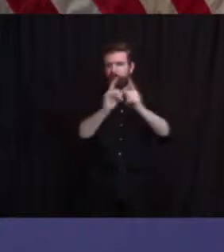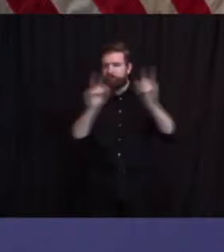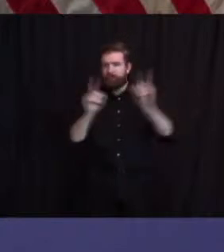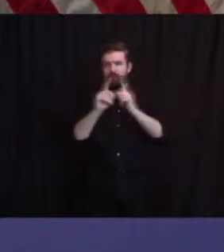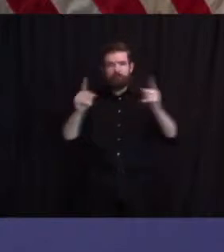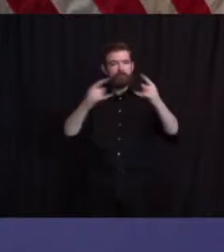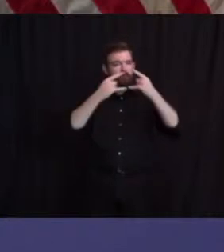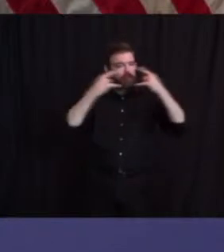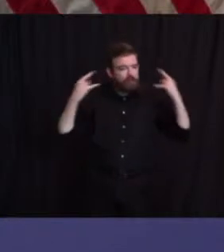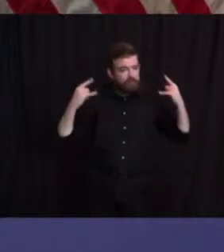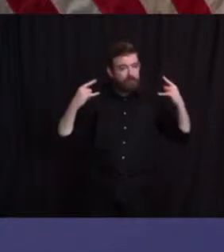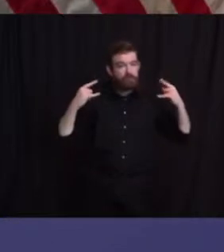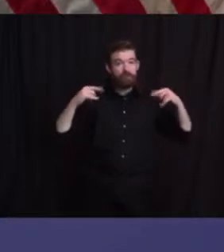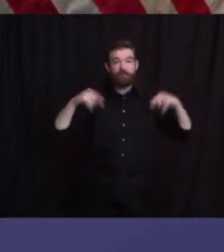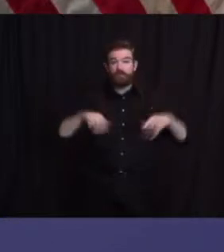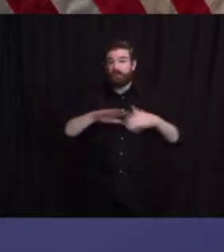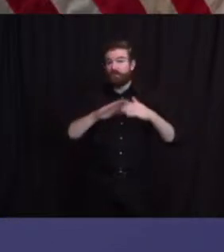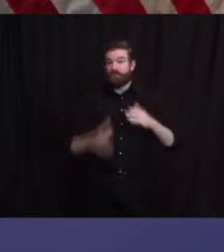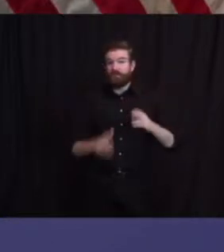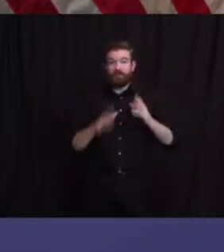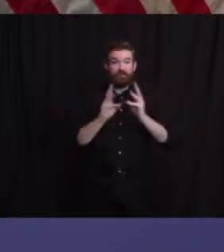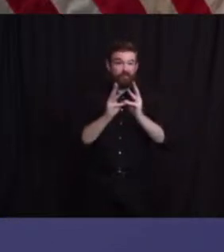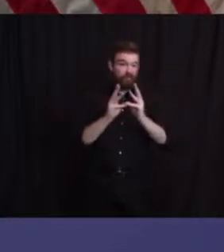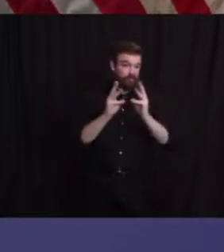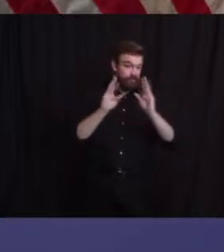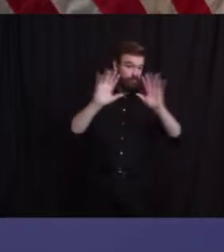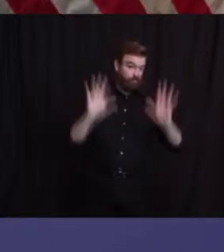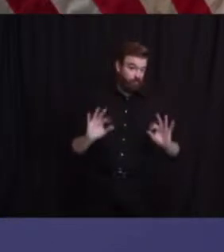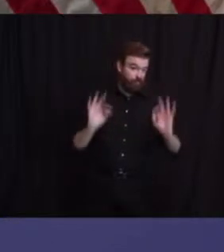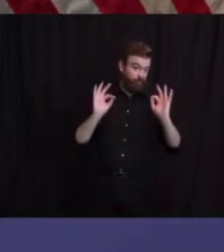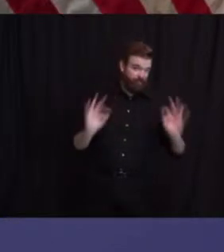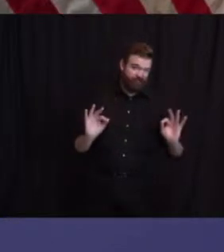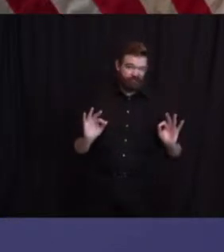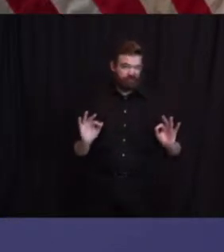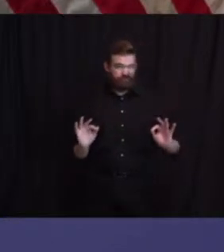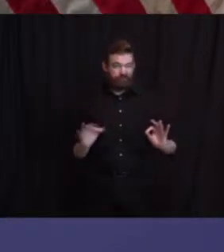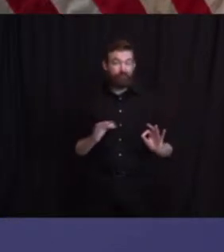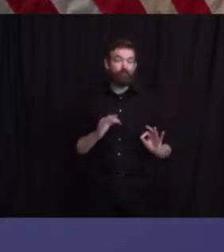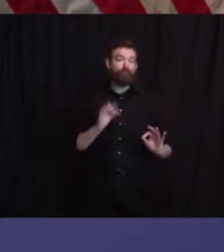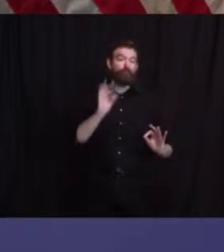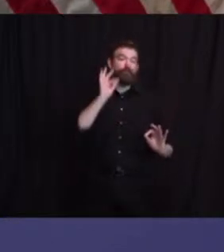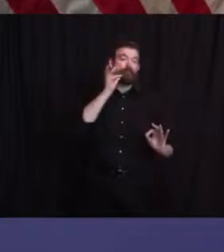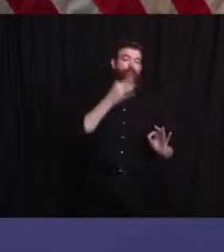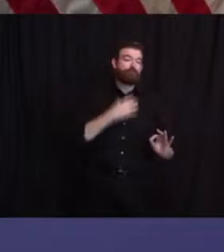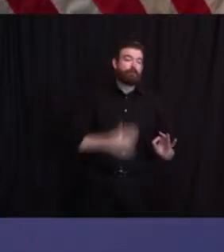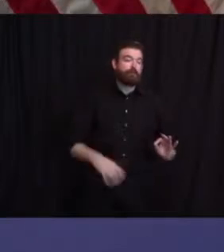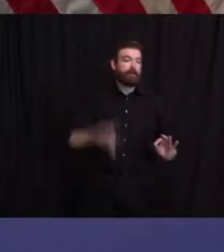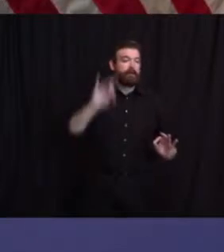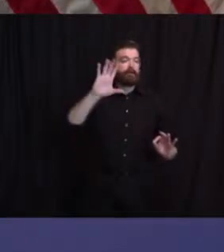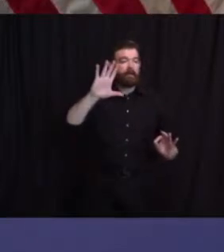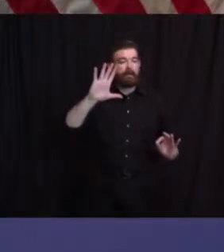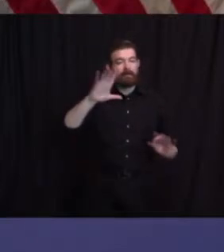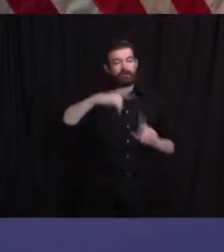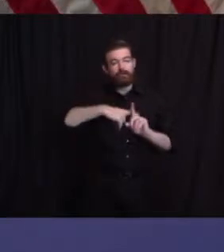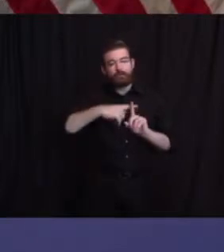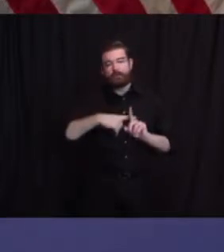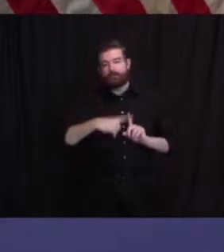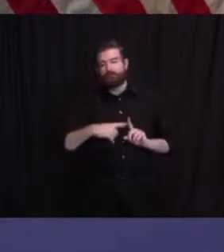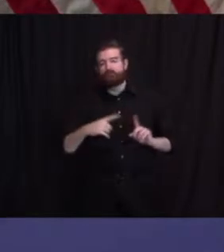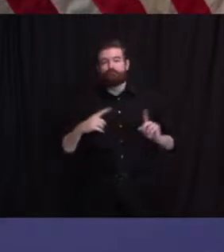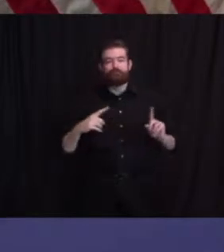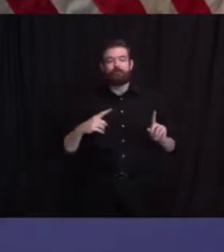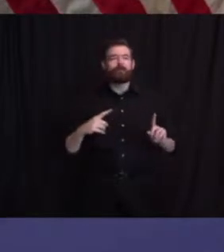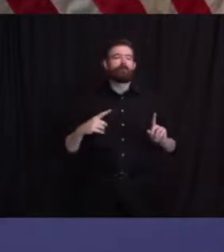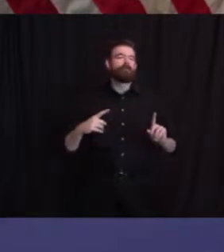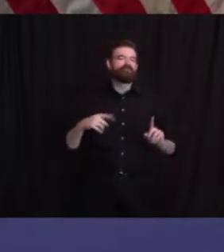be great again. We'd all like 85, no humidity, sunny, and I don't think we're going to get that. It's going to be better this weekend than last